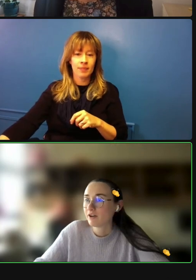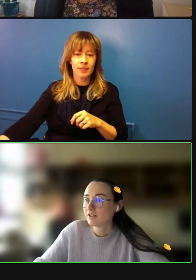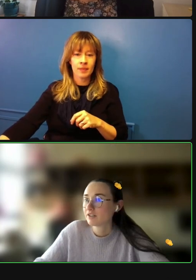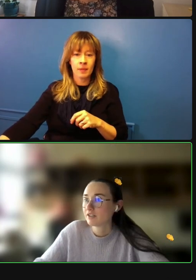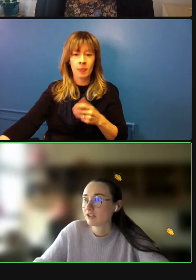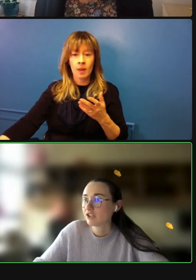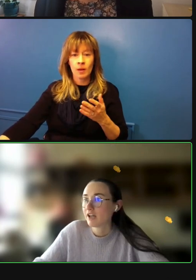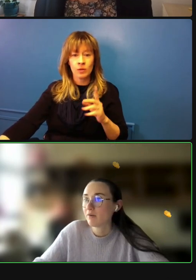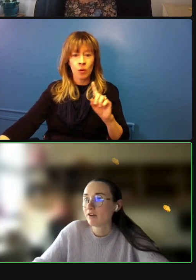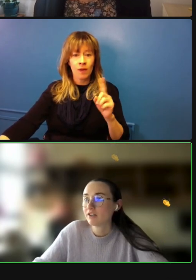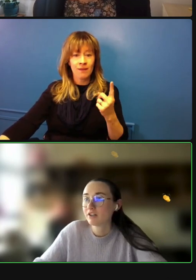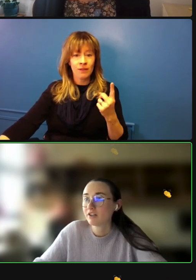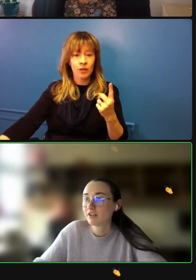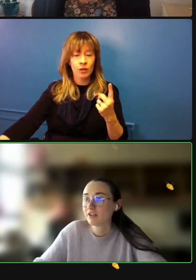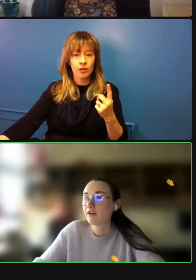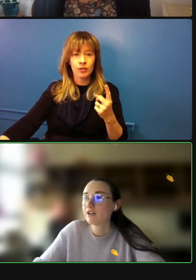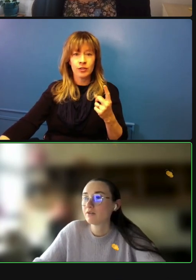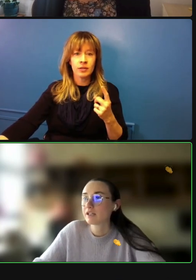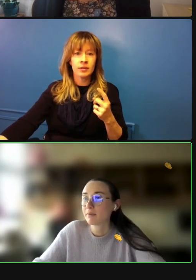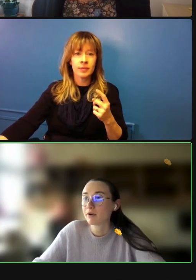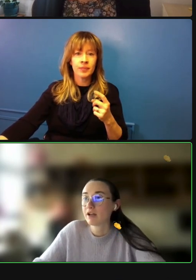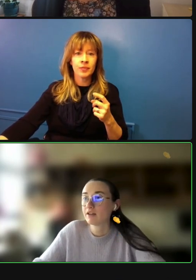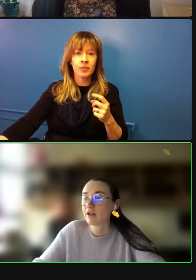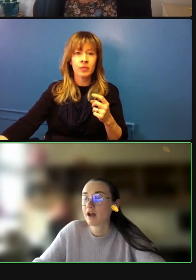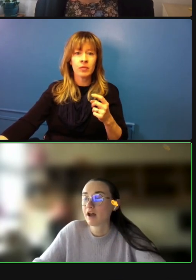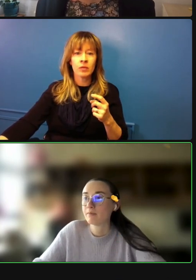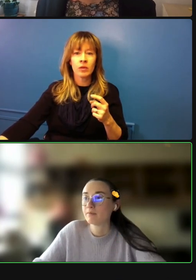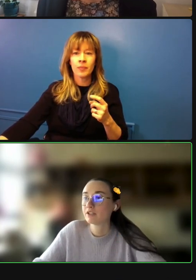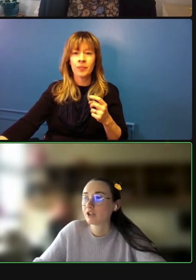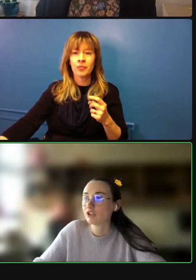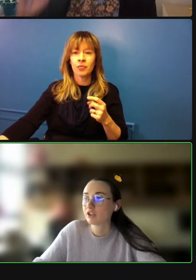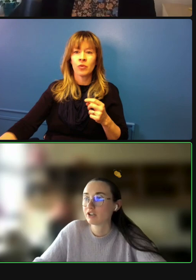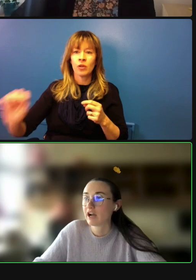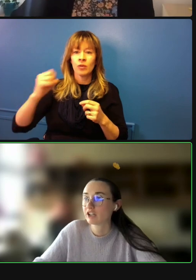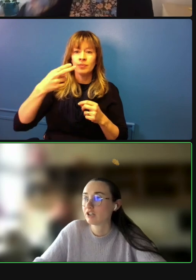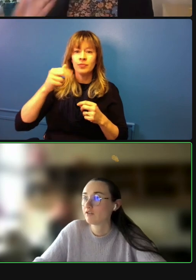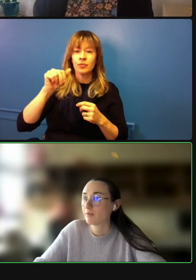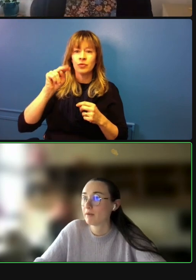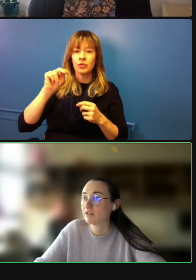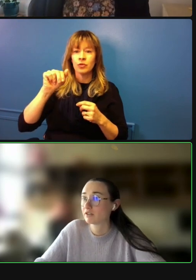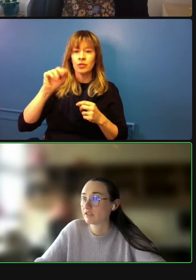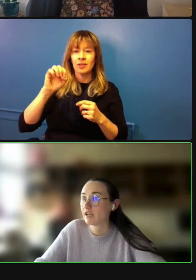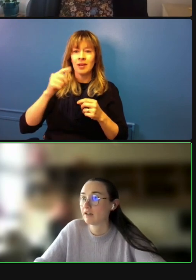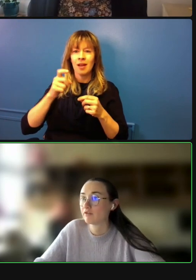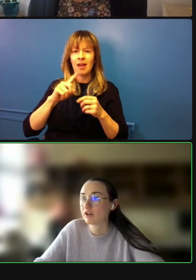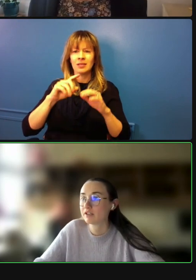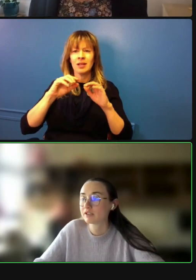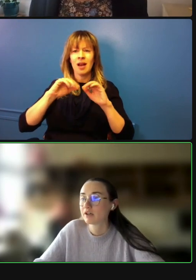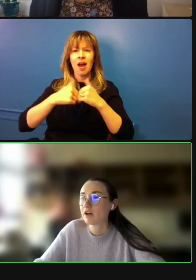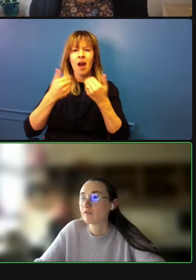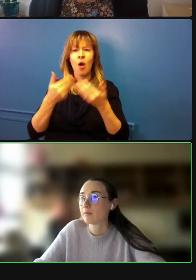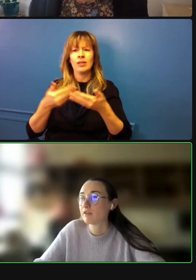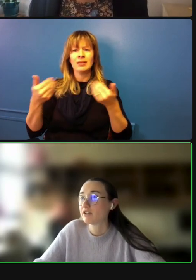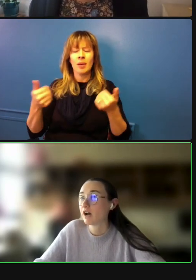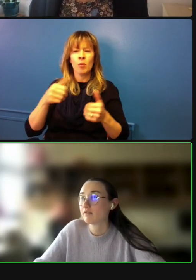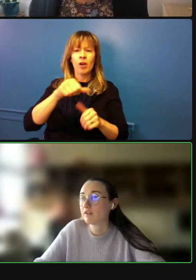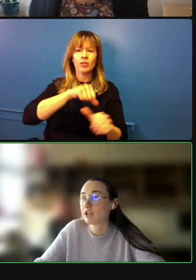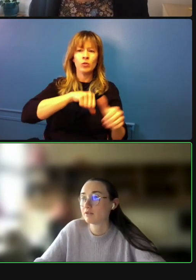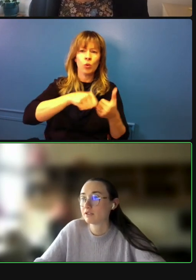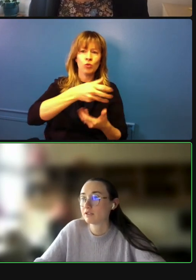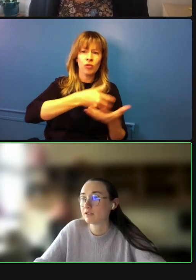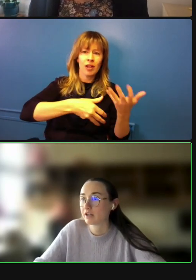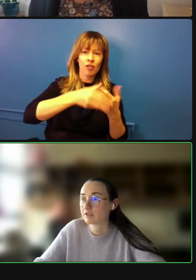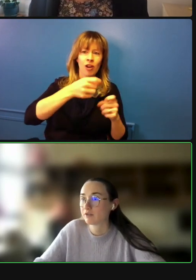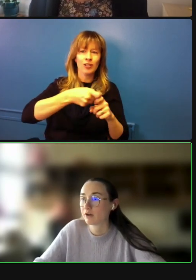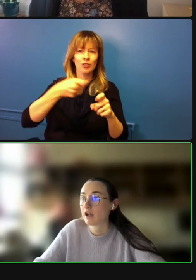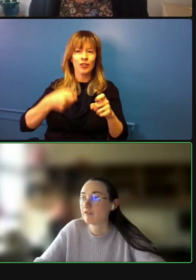So first, Shanae wanted to know, how did you separate social interaction from mental state inference from the dot